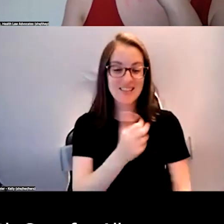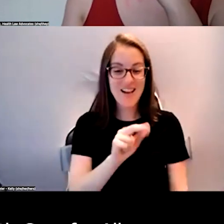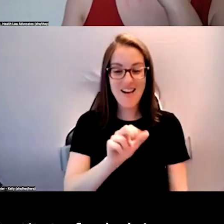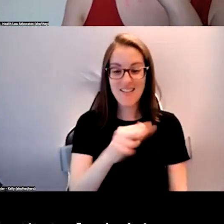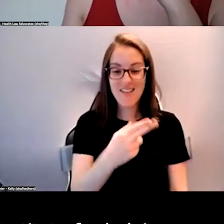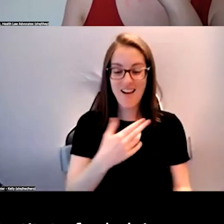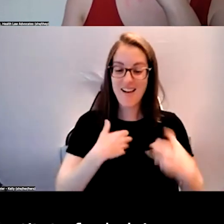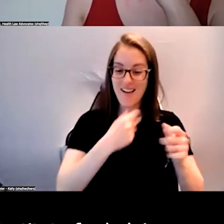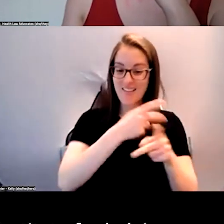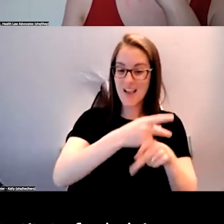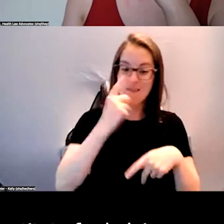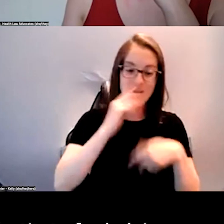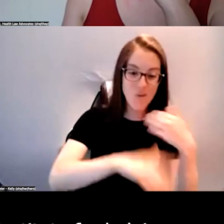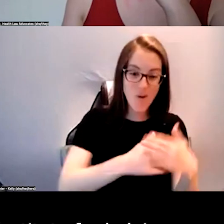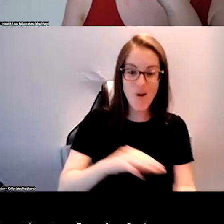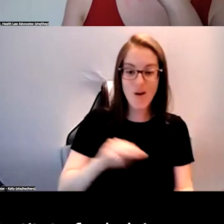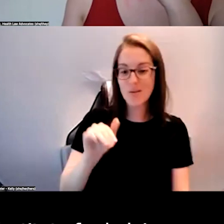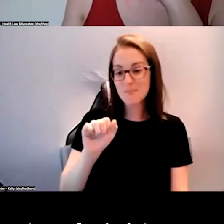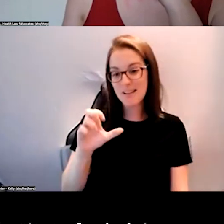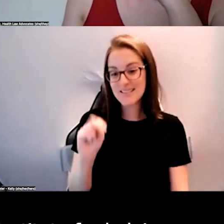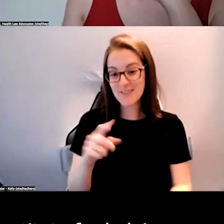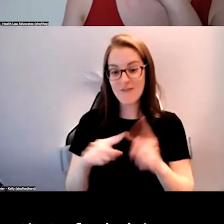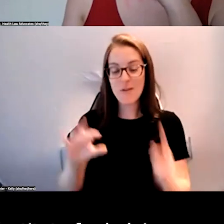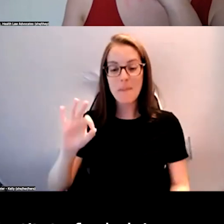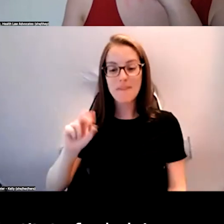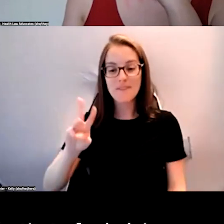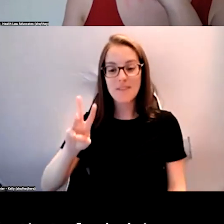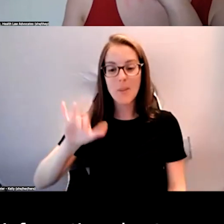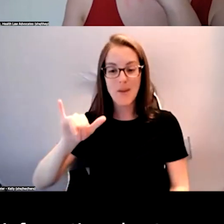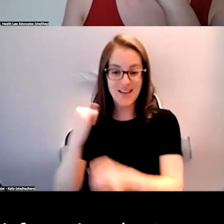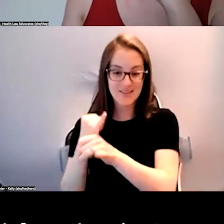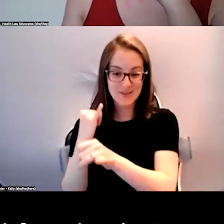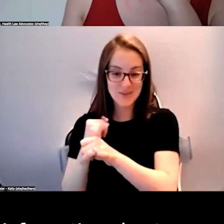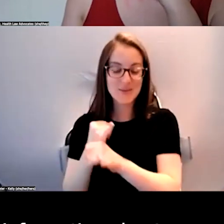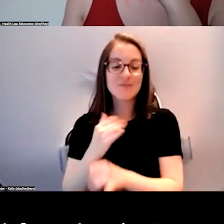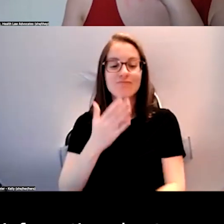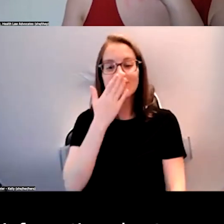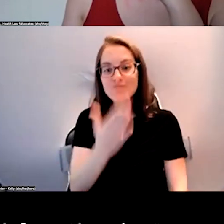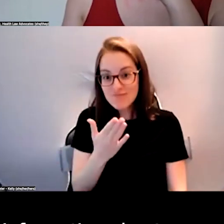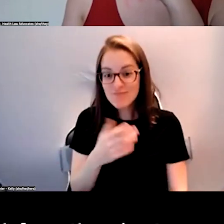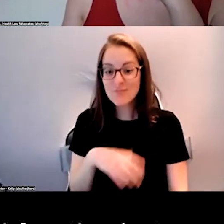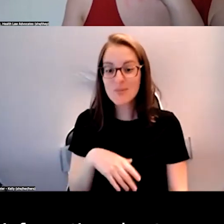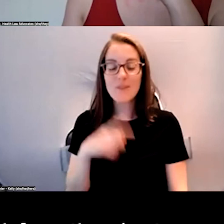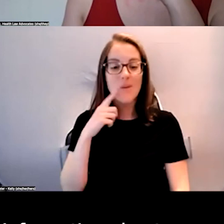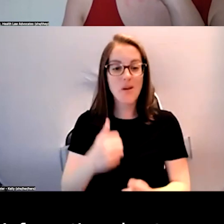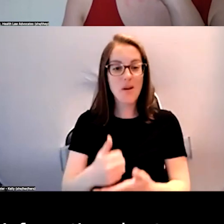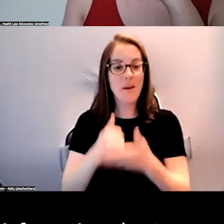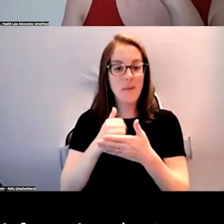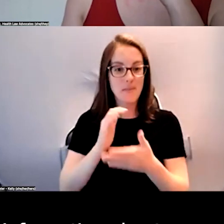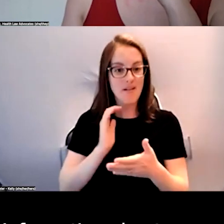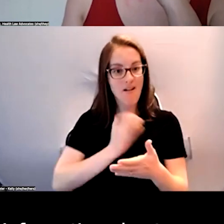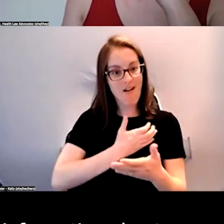All, and Mason from Fenway Institute for helping us really get to have